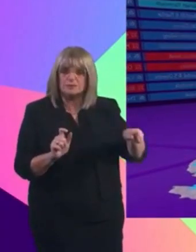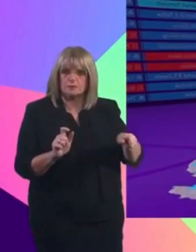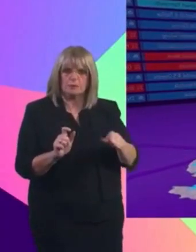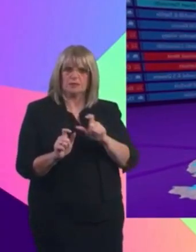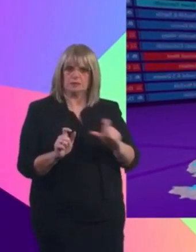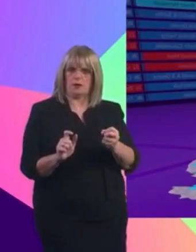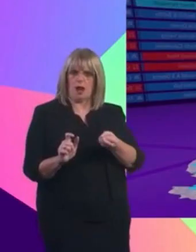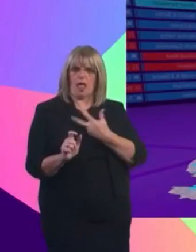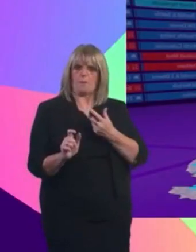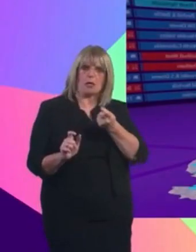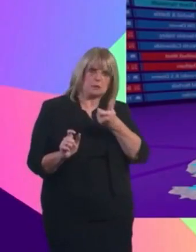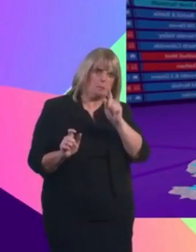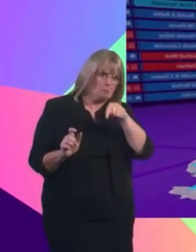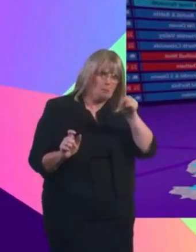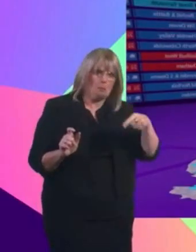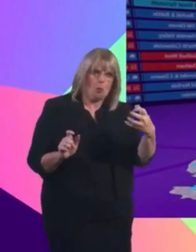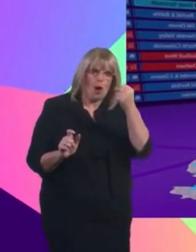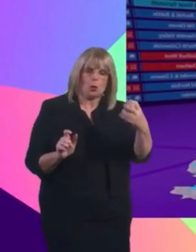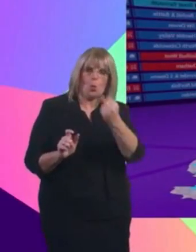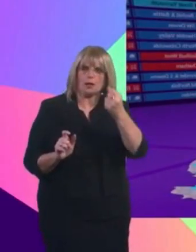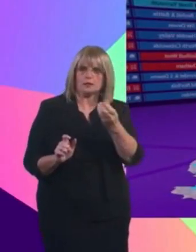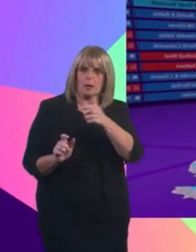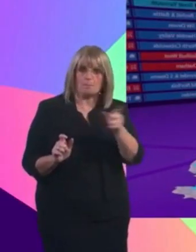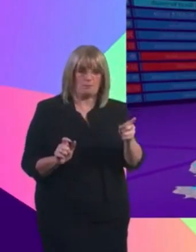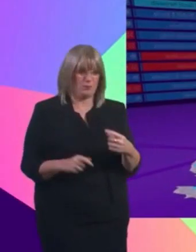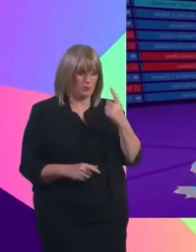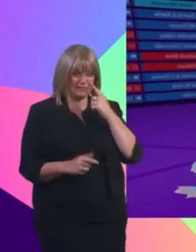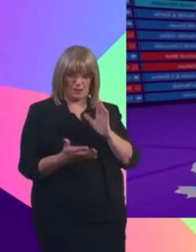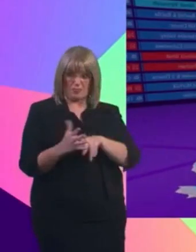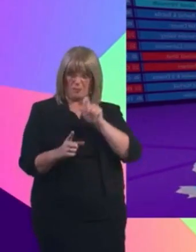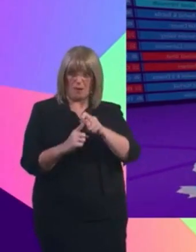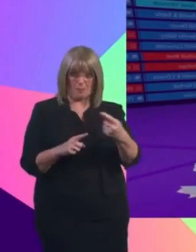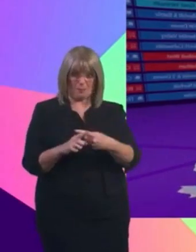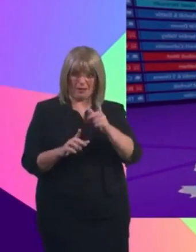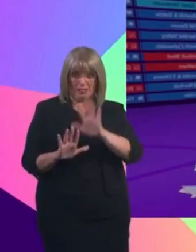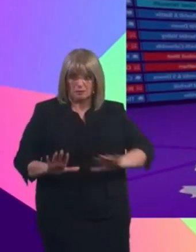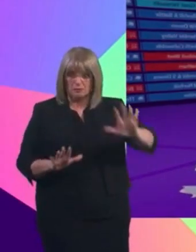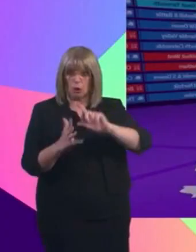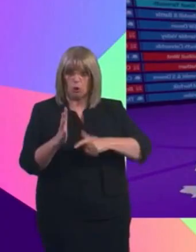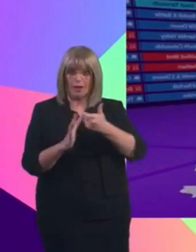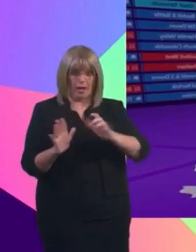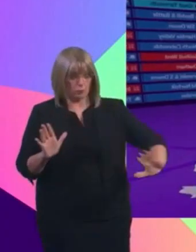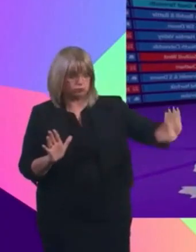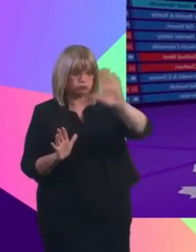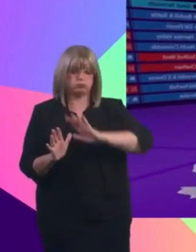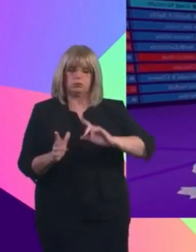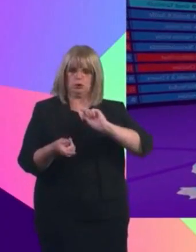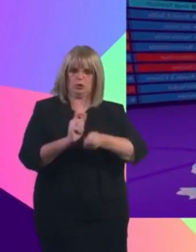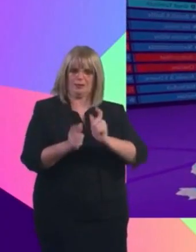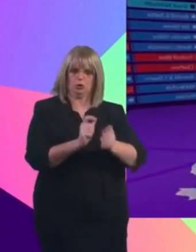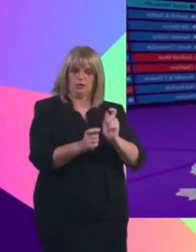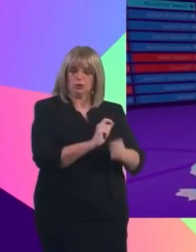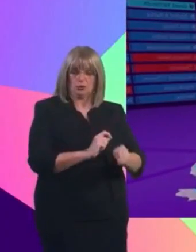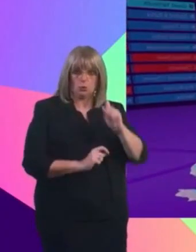coalition deal again. Well, if you're waking up, it has been quite an evening, quite a roller coaster of various